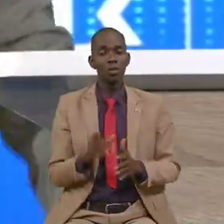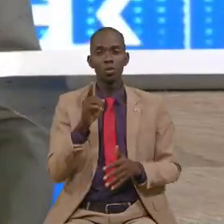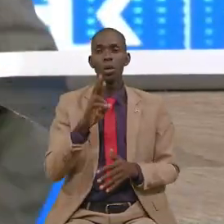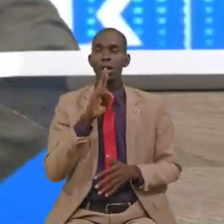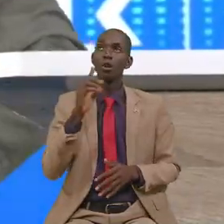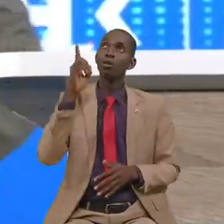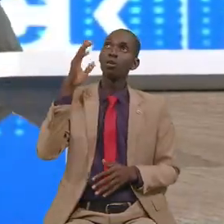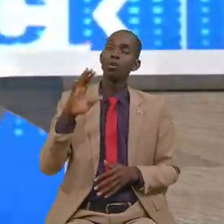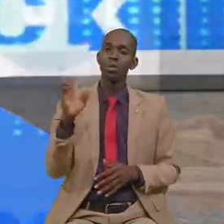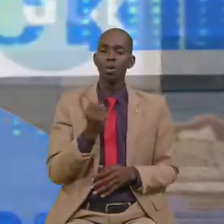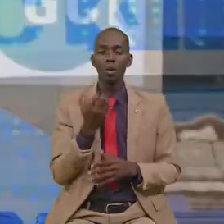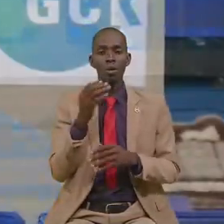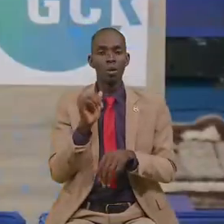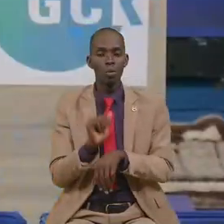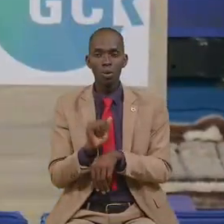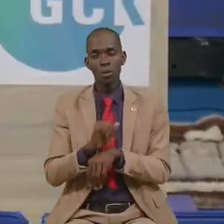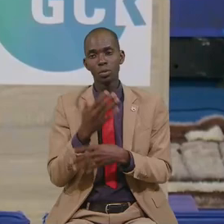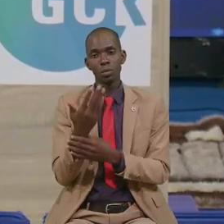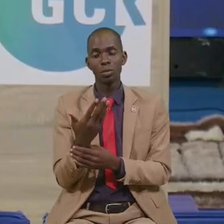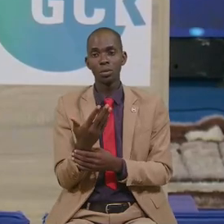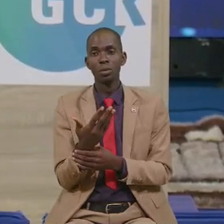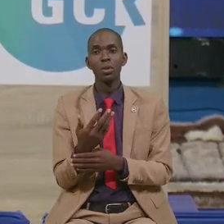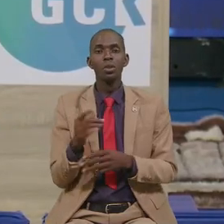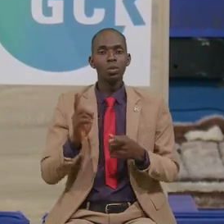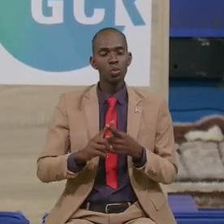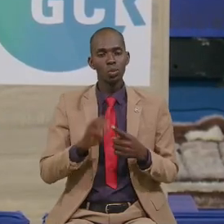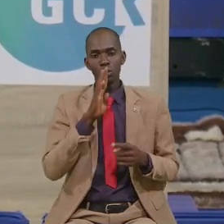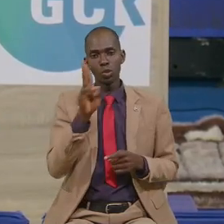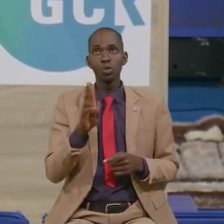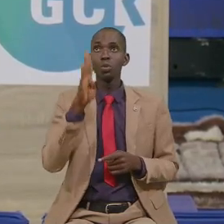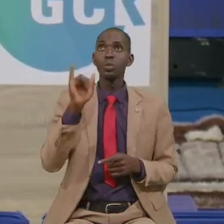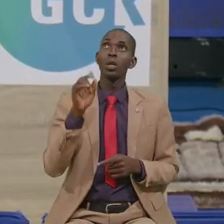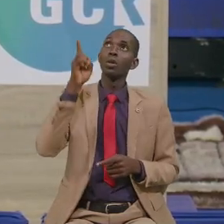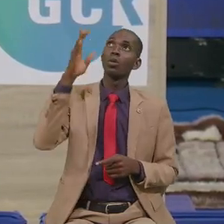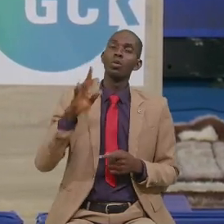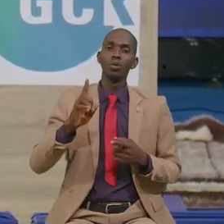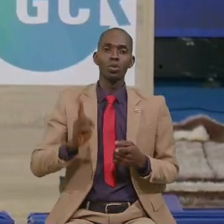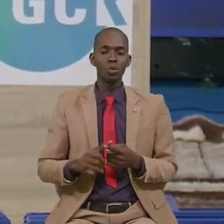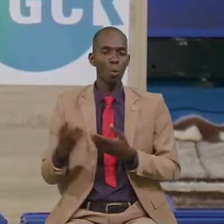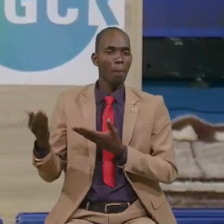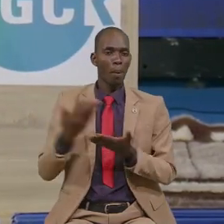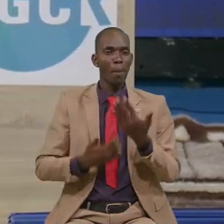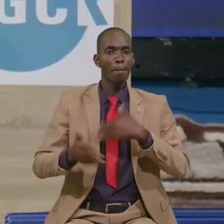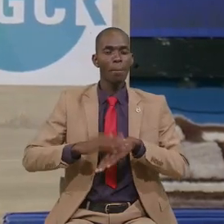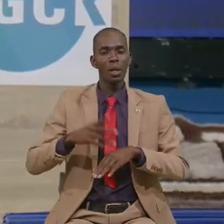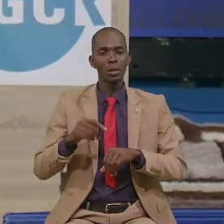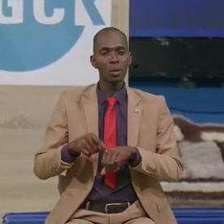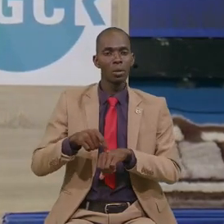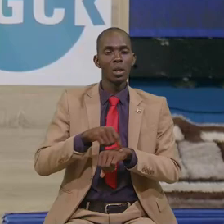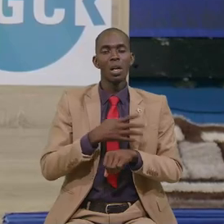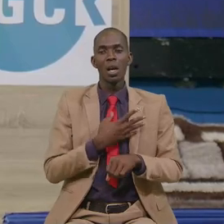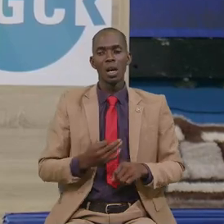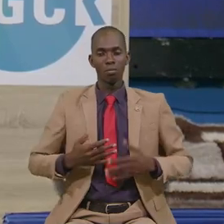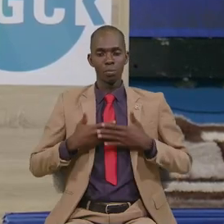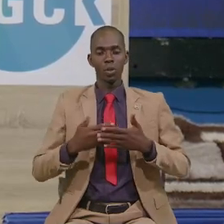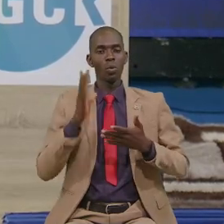be used of God to revive those bones, and breath will come into them. Look at